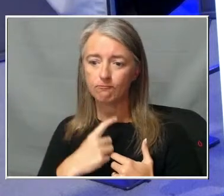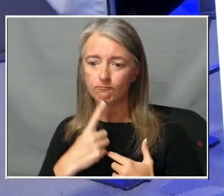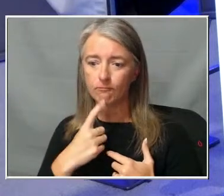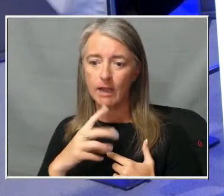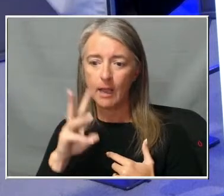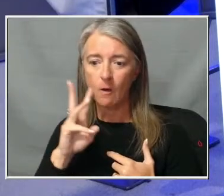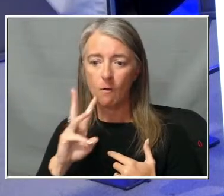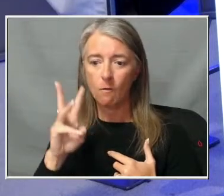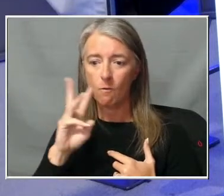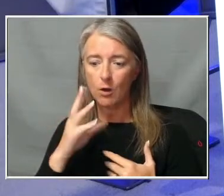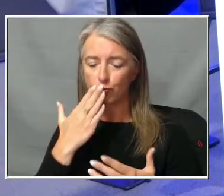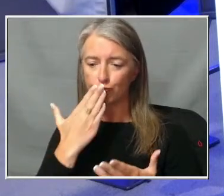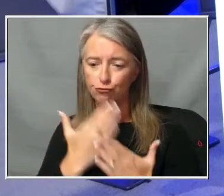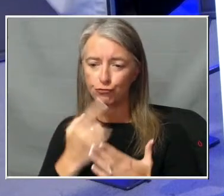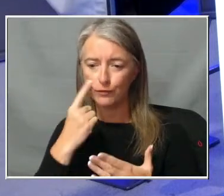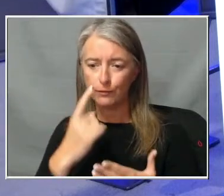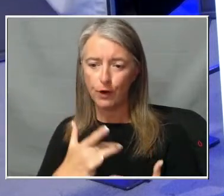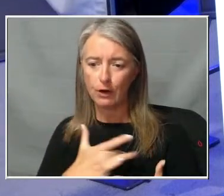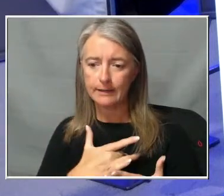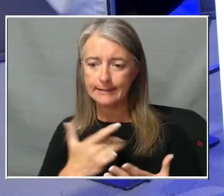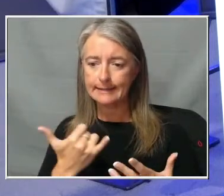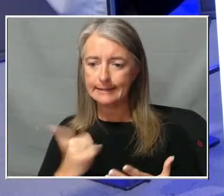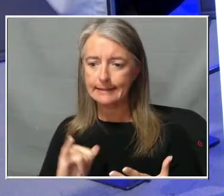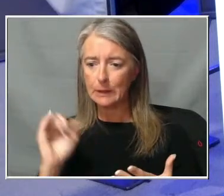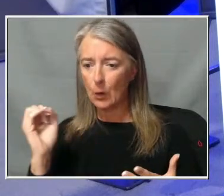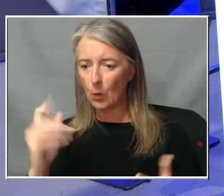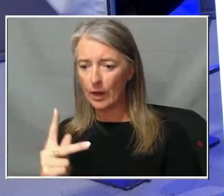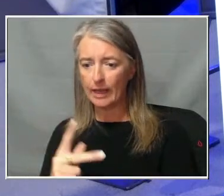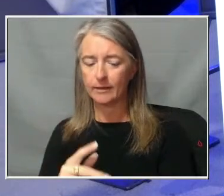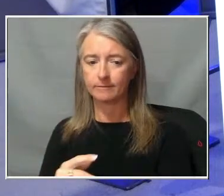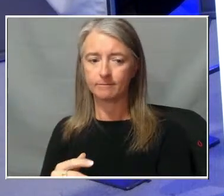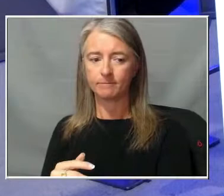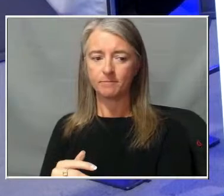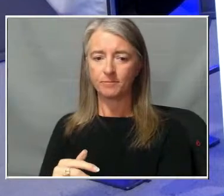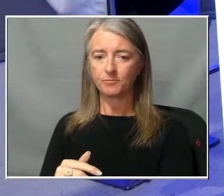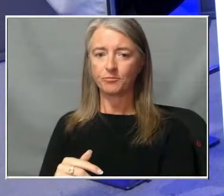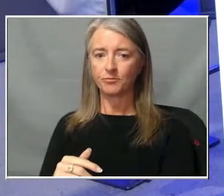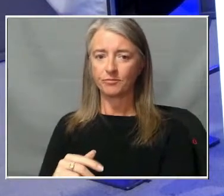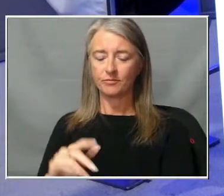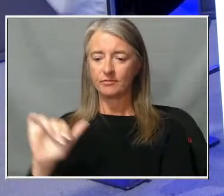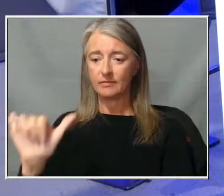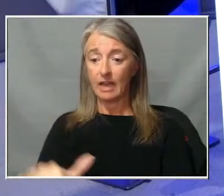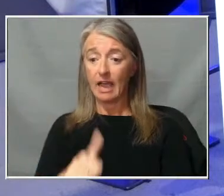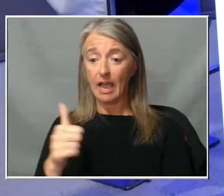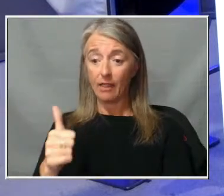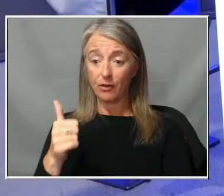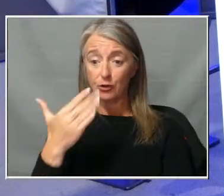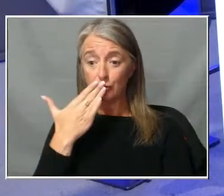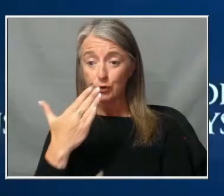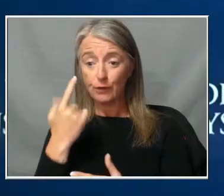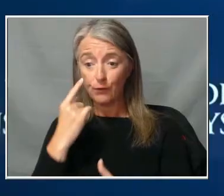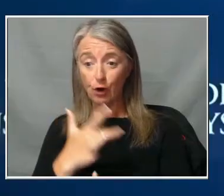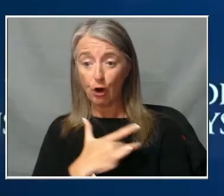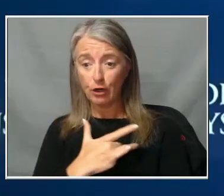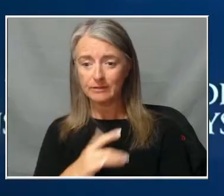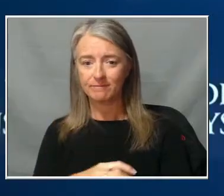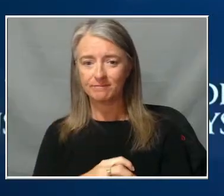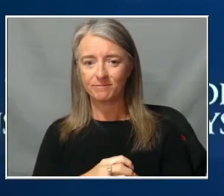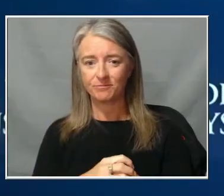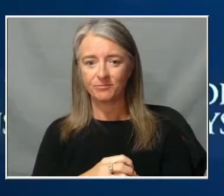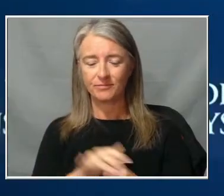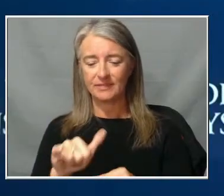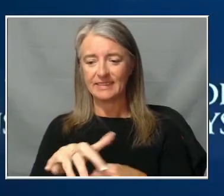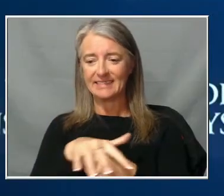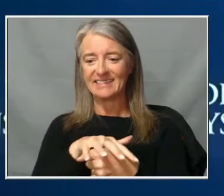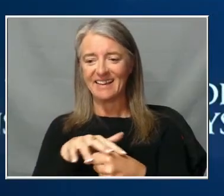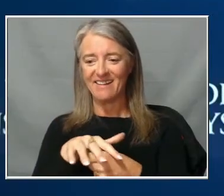my heart? Is that still okay? Or maybe find something else that's good for your heart? So this is an area that I